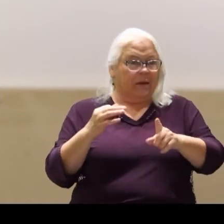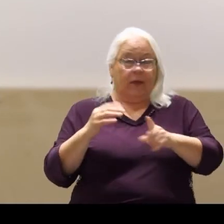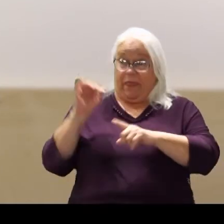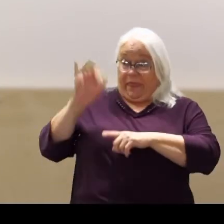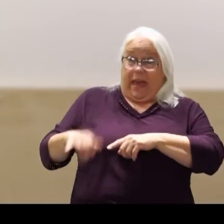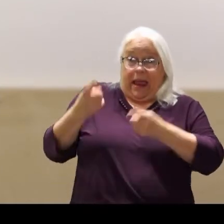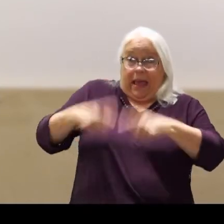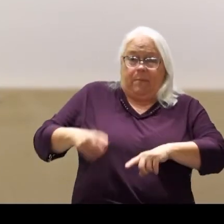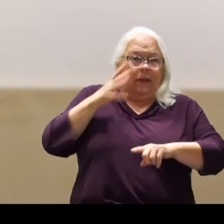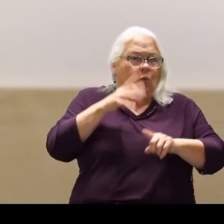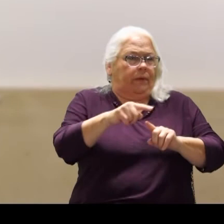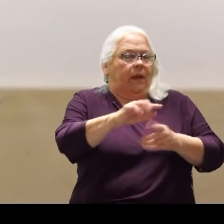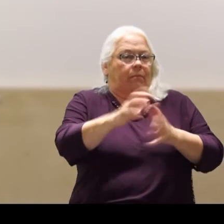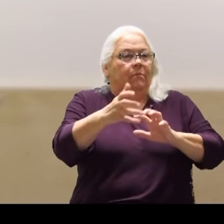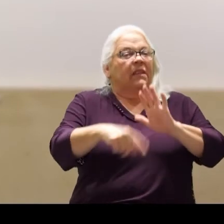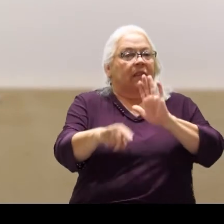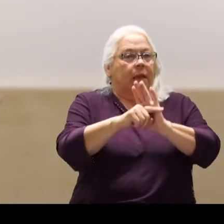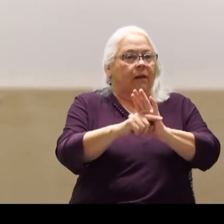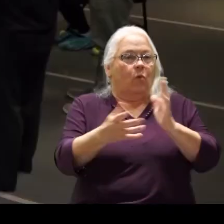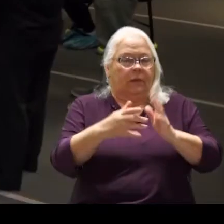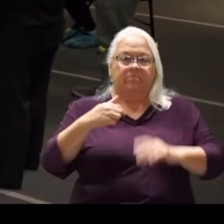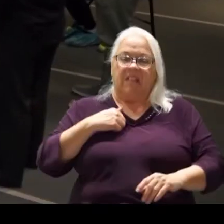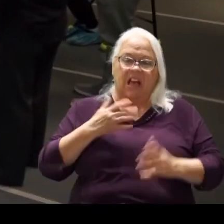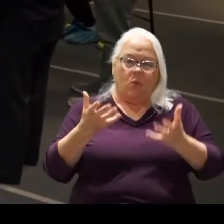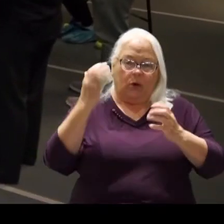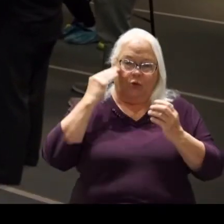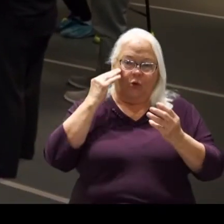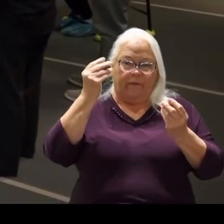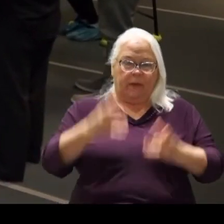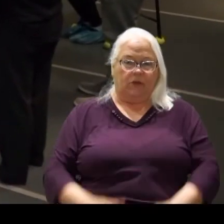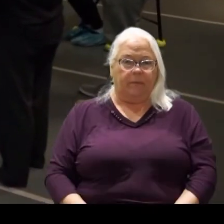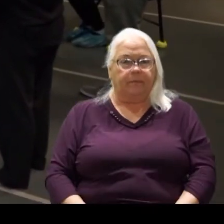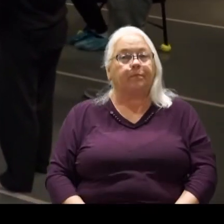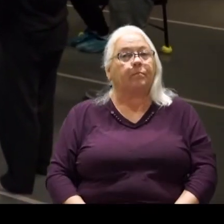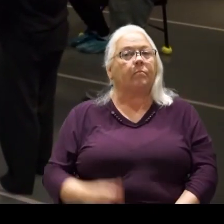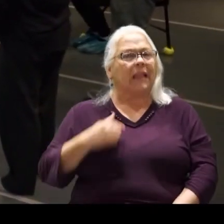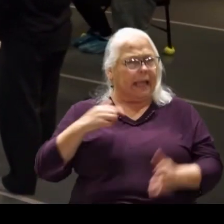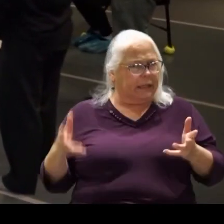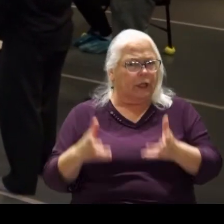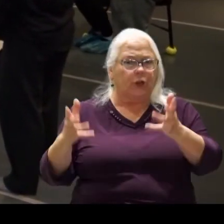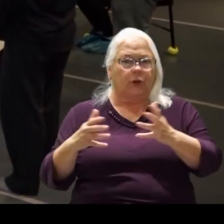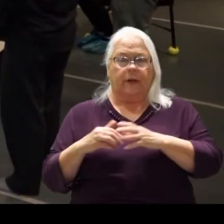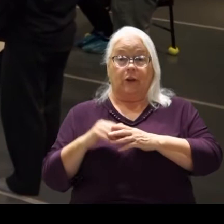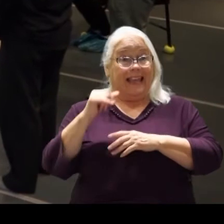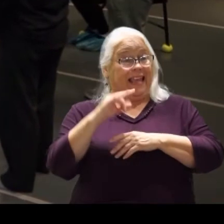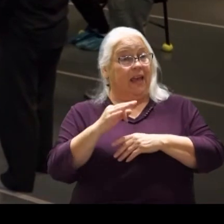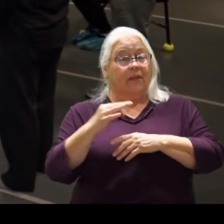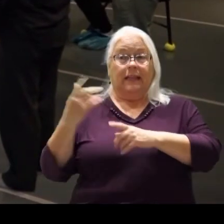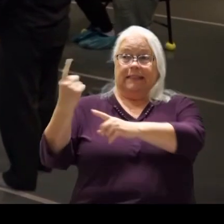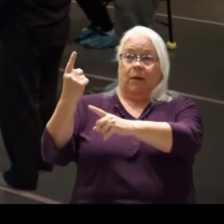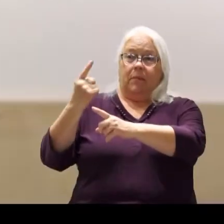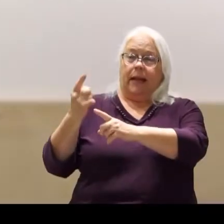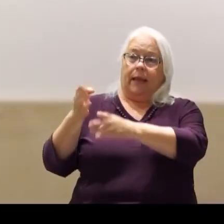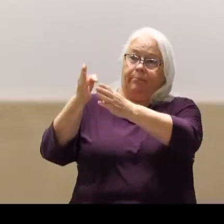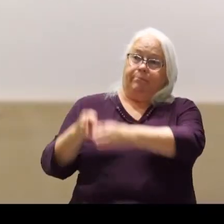may cause a negative experience for them. Something that I really like to do and encourage is whenever I